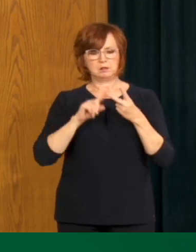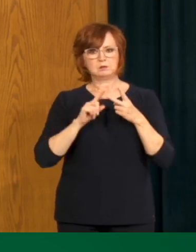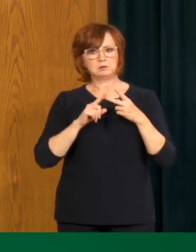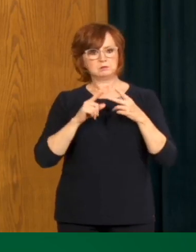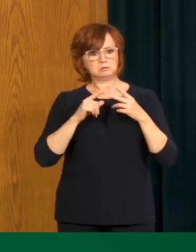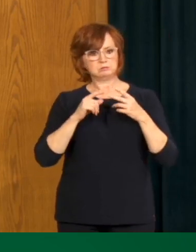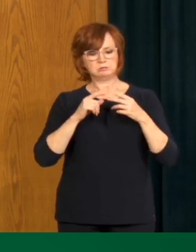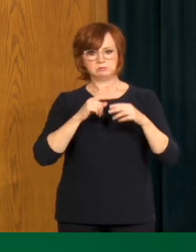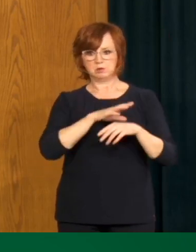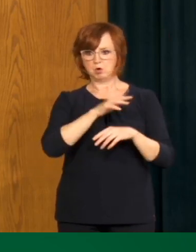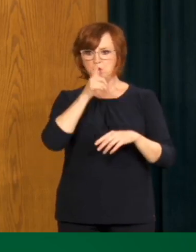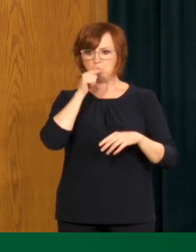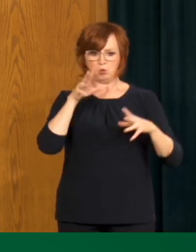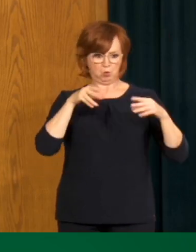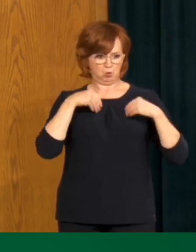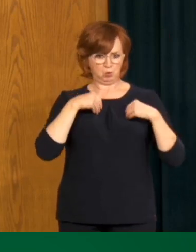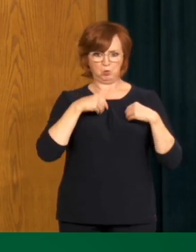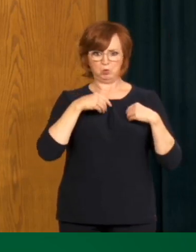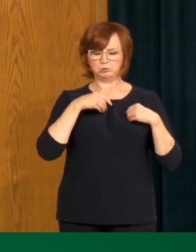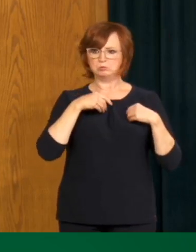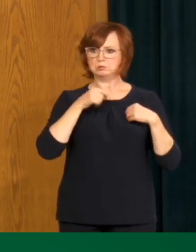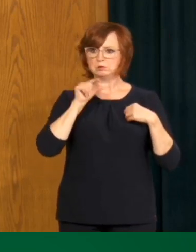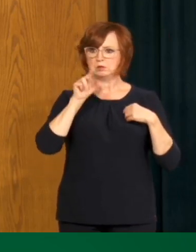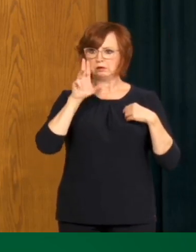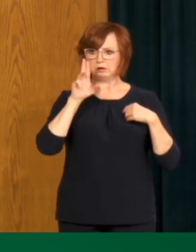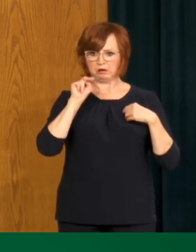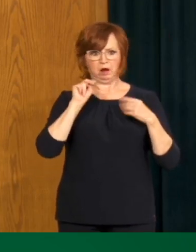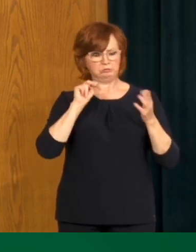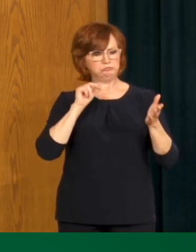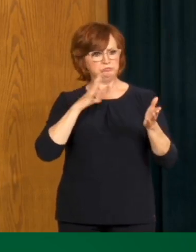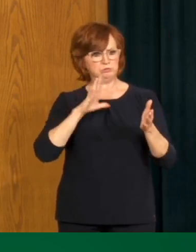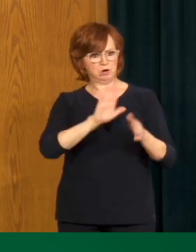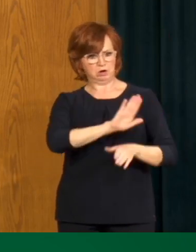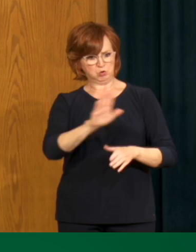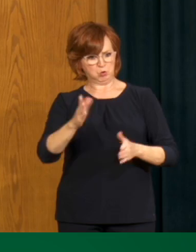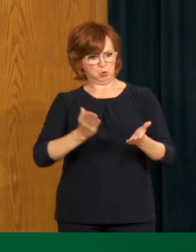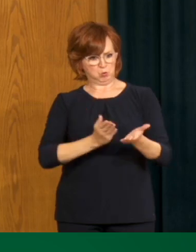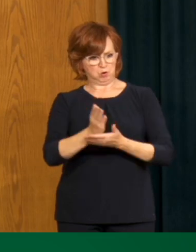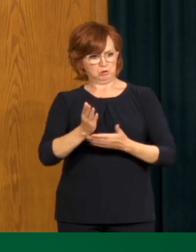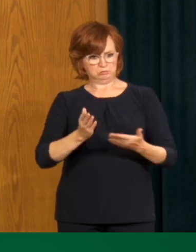province, but we are doing right by the Saskatchewan people. This